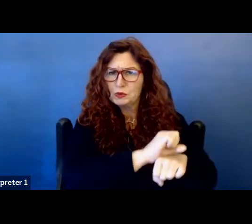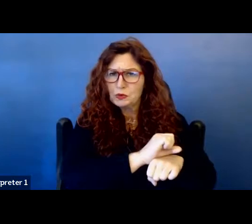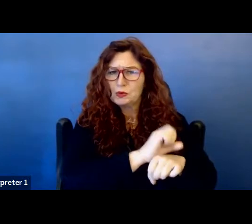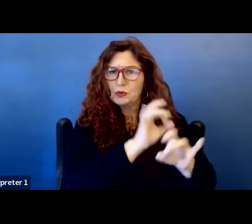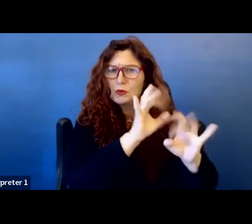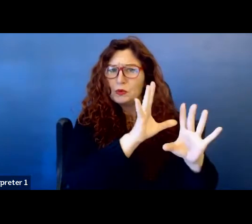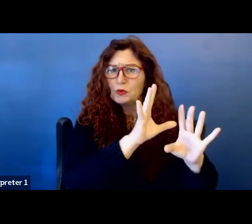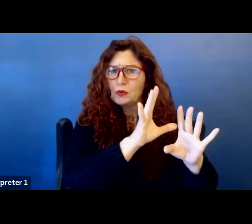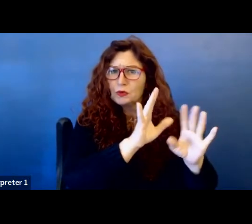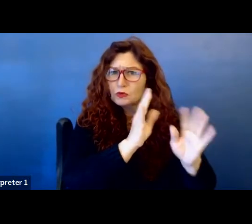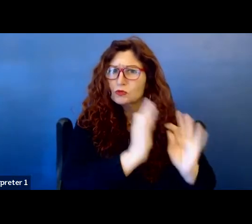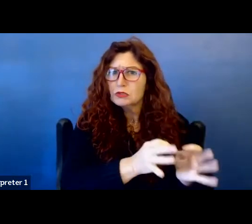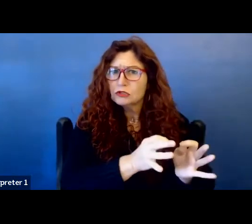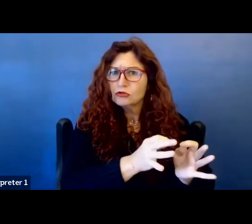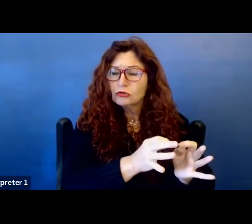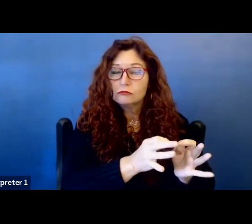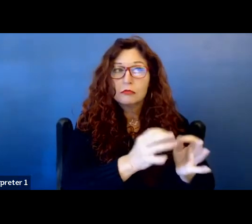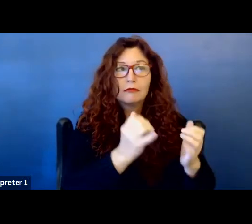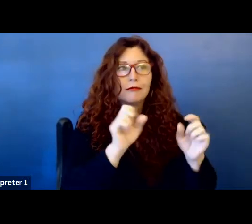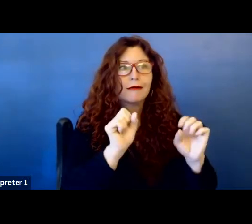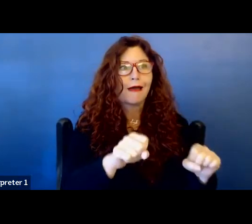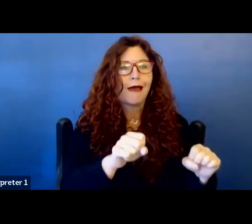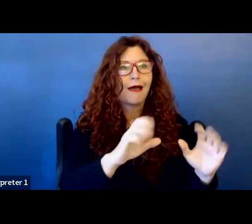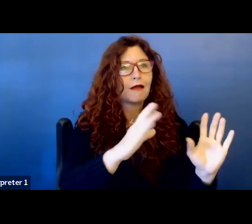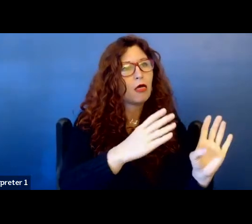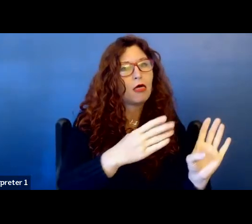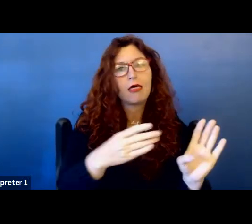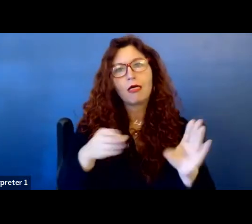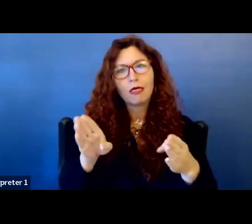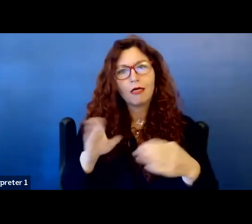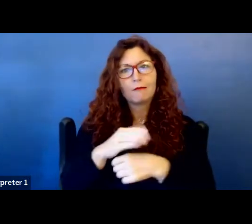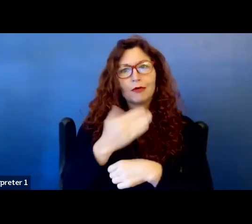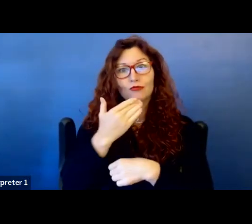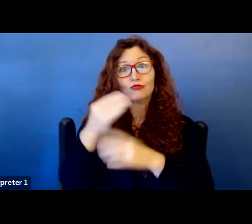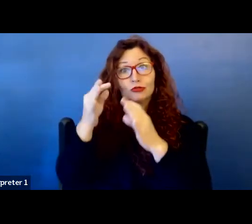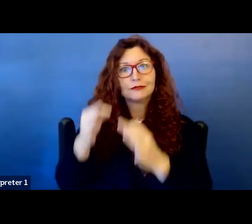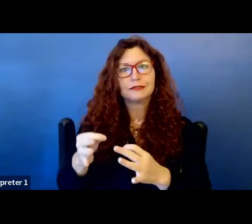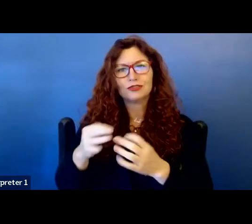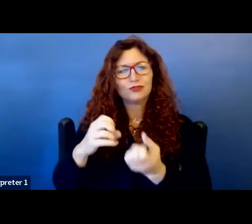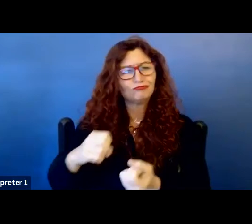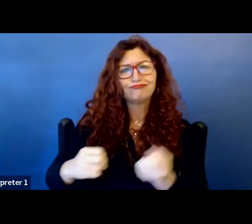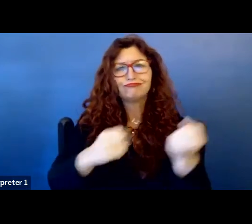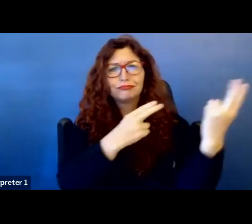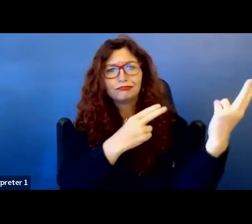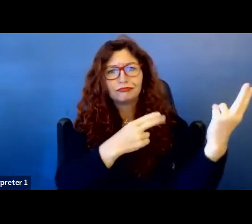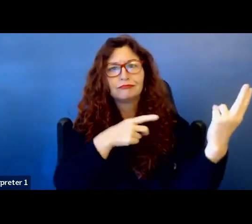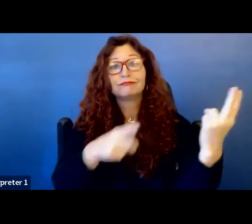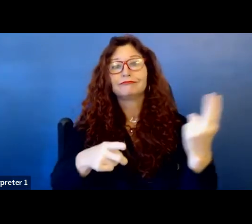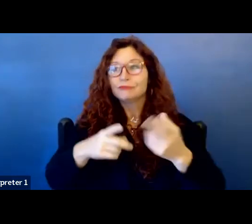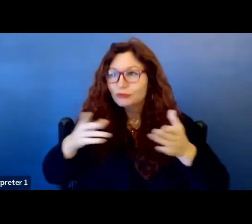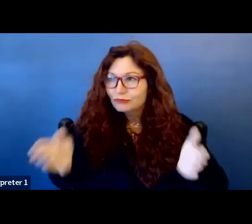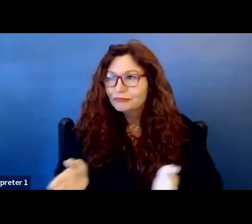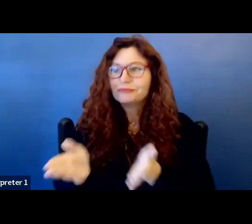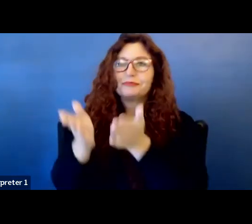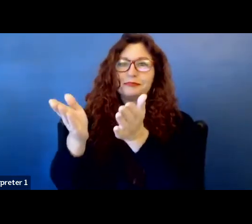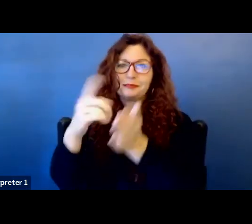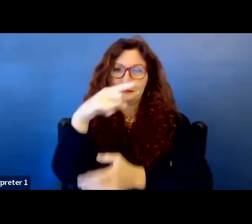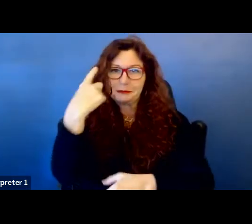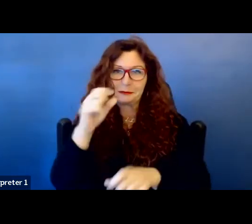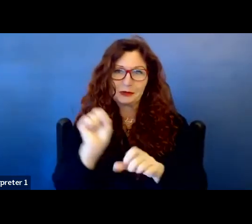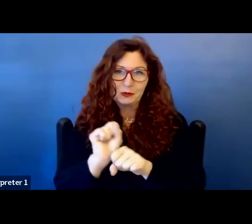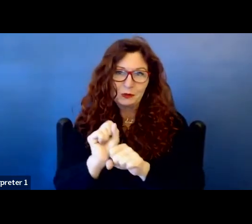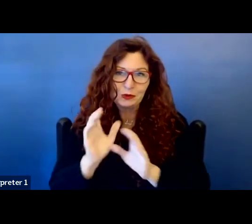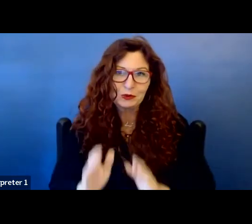to shape policy that is pro-black that uplifts and includes black workers we can collectively choose to walk away from that